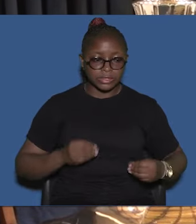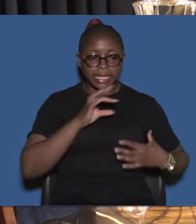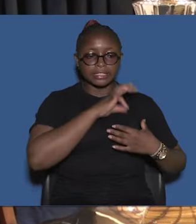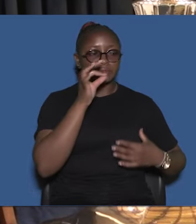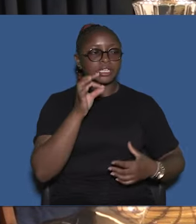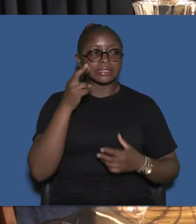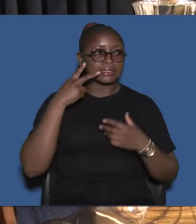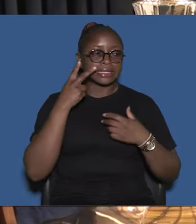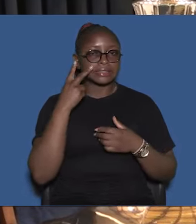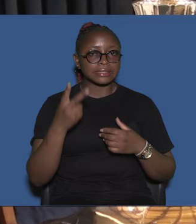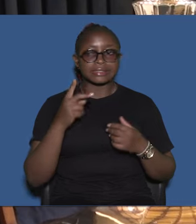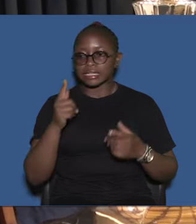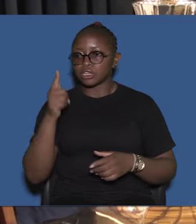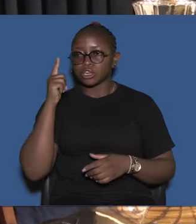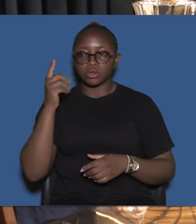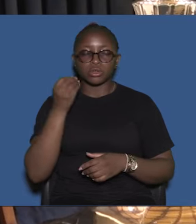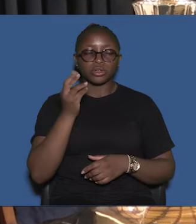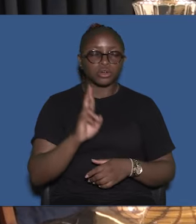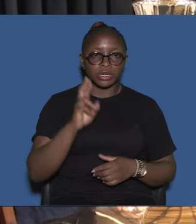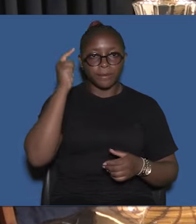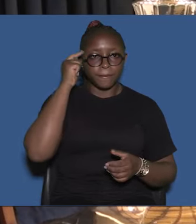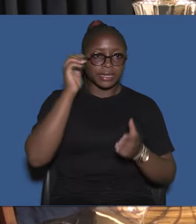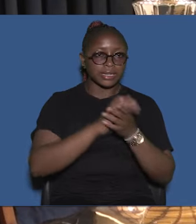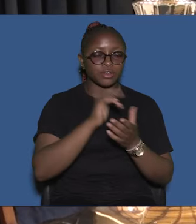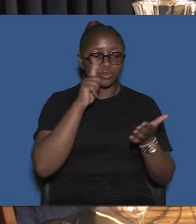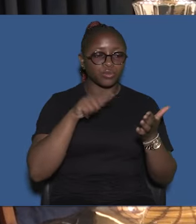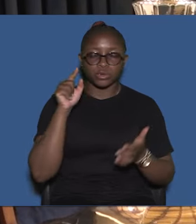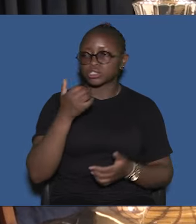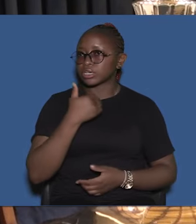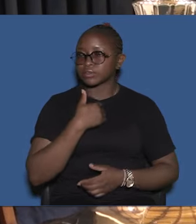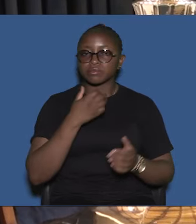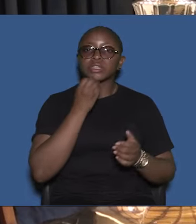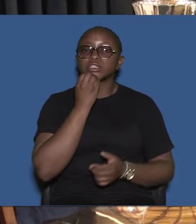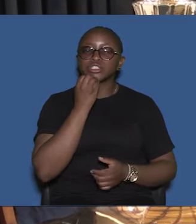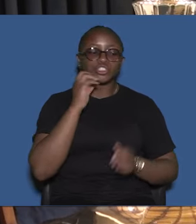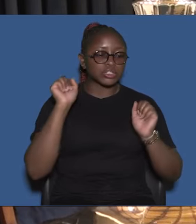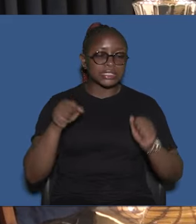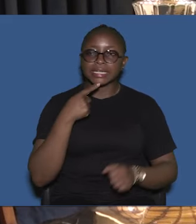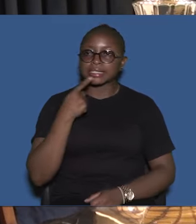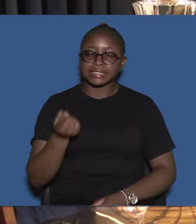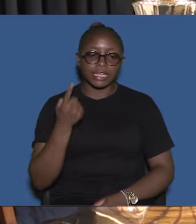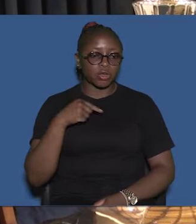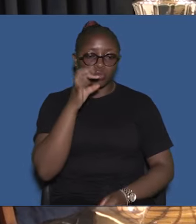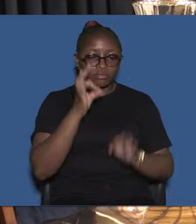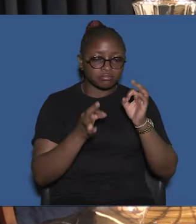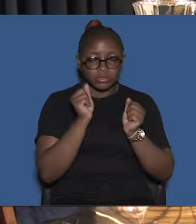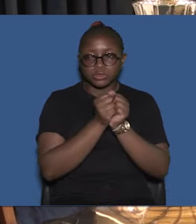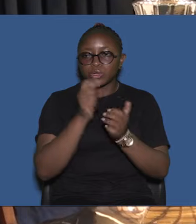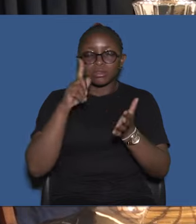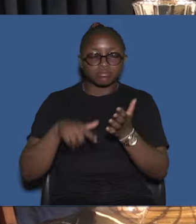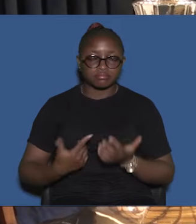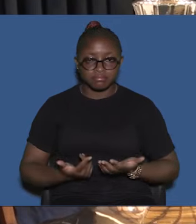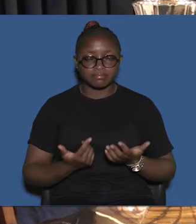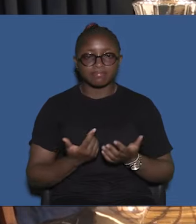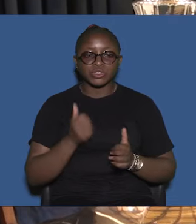heard? The Jews may say, 'We are justified by works.' This has been discussed in the previous two